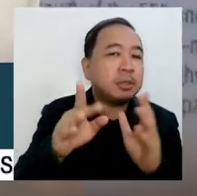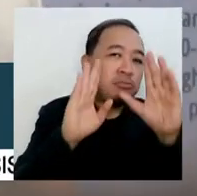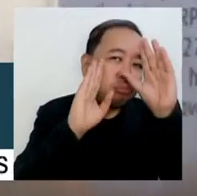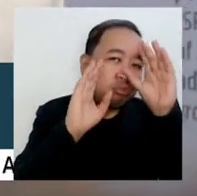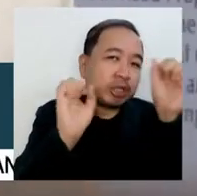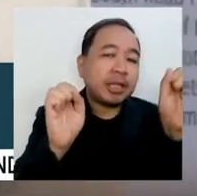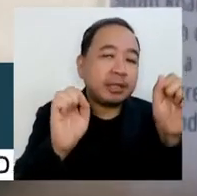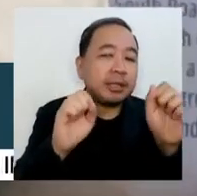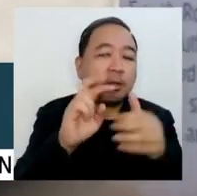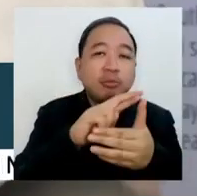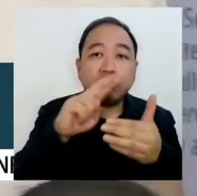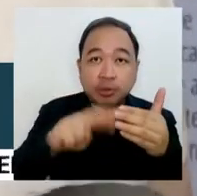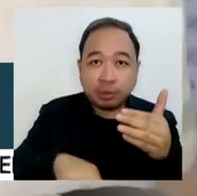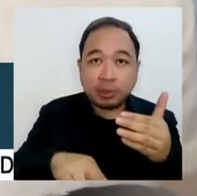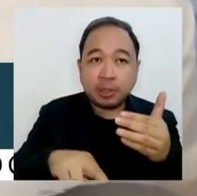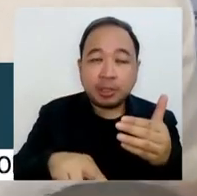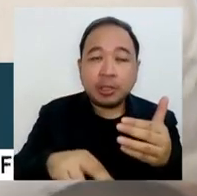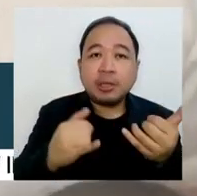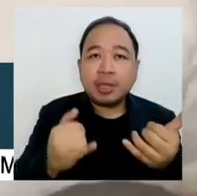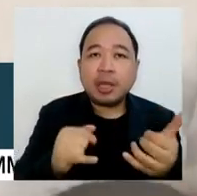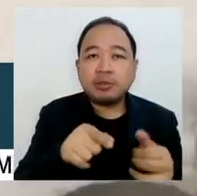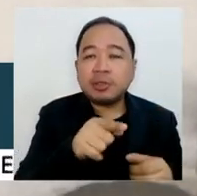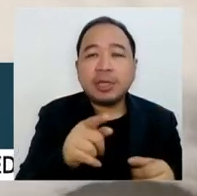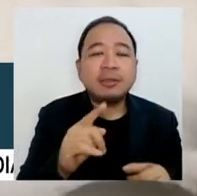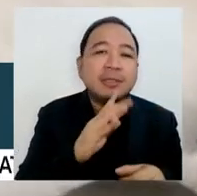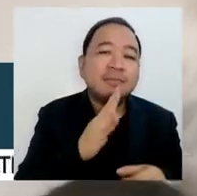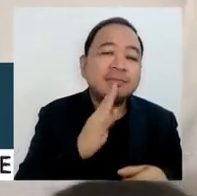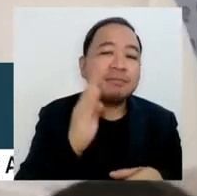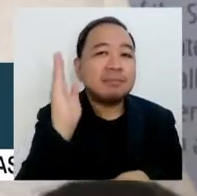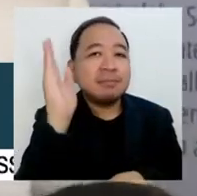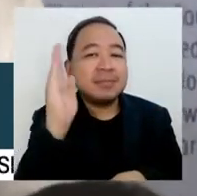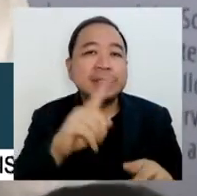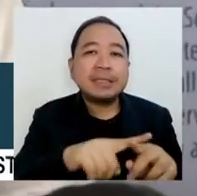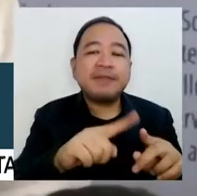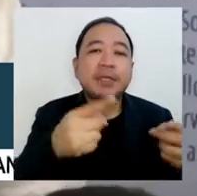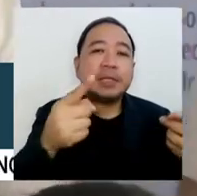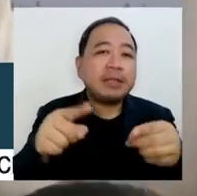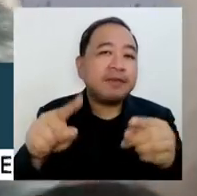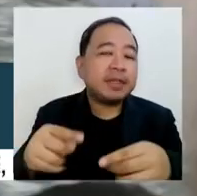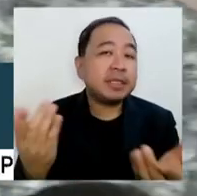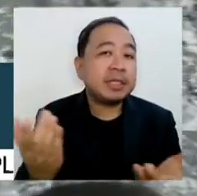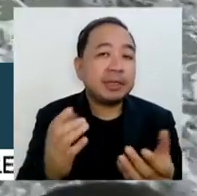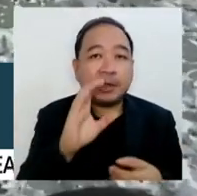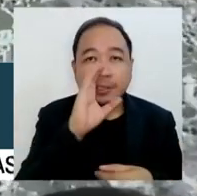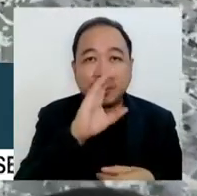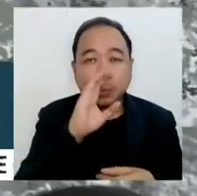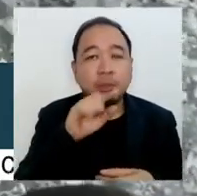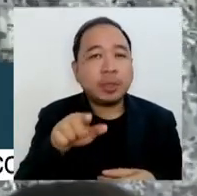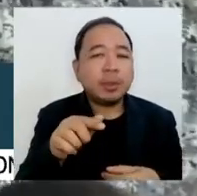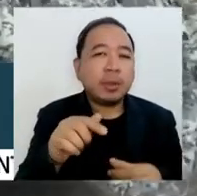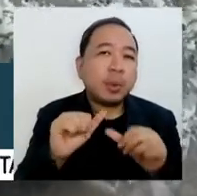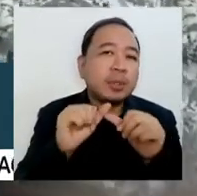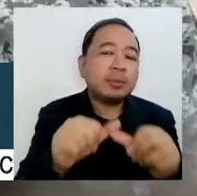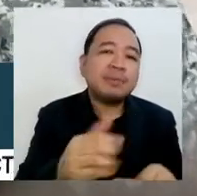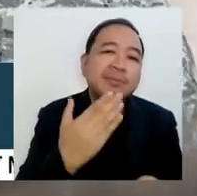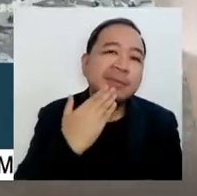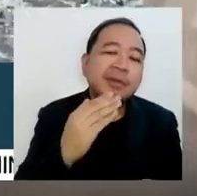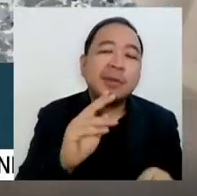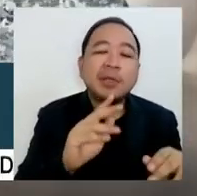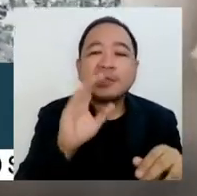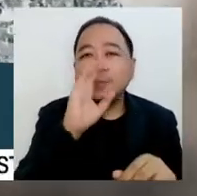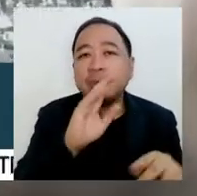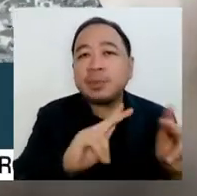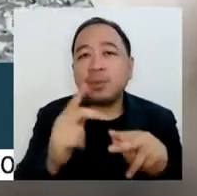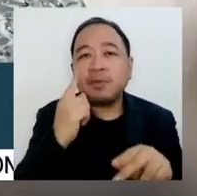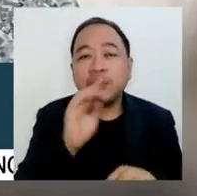why across the speeches of the president in different events here in Cebu, he consistently thanked Cebuano for their support,